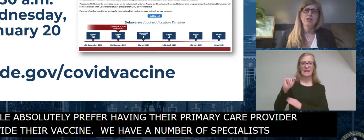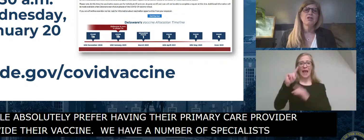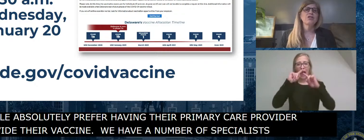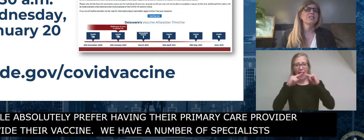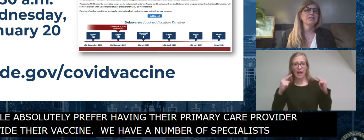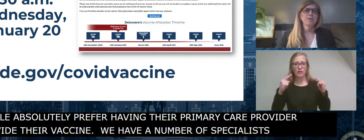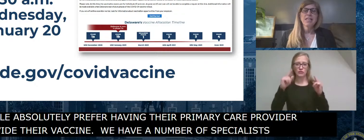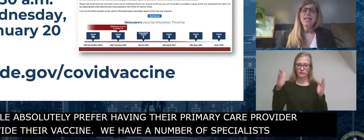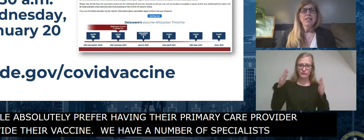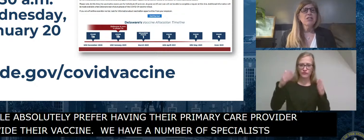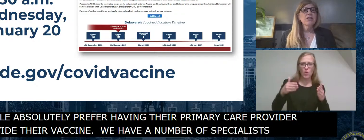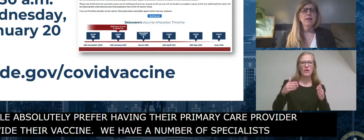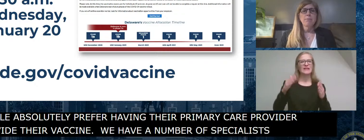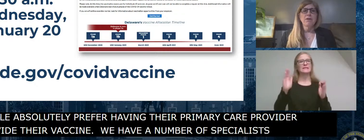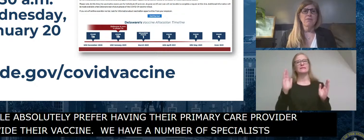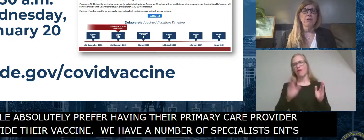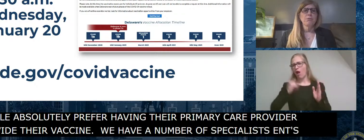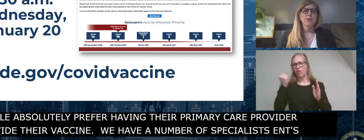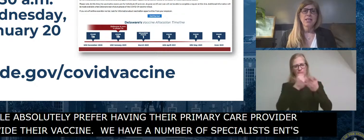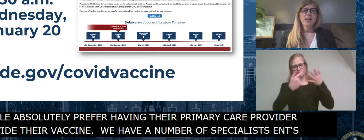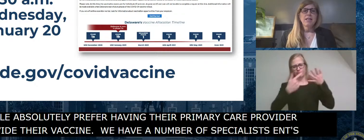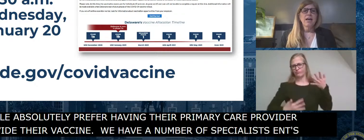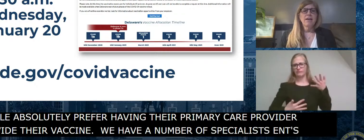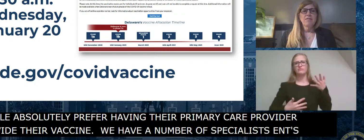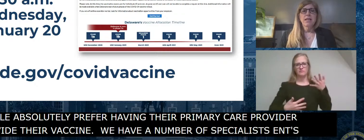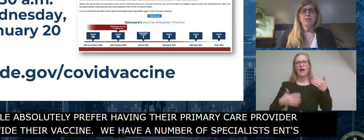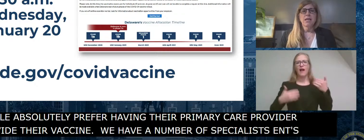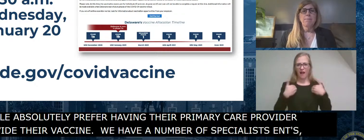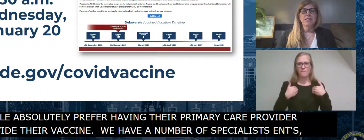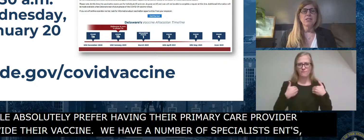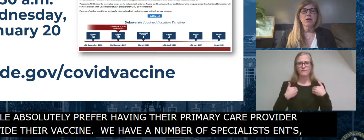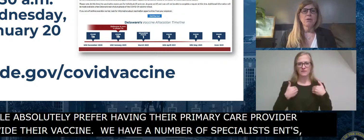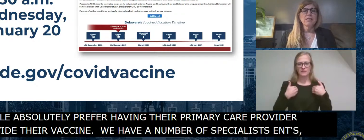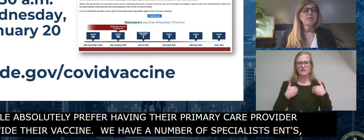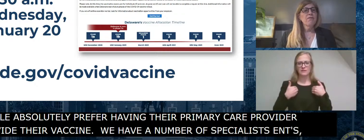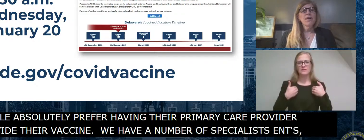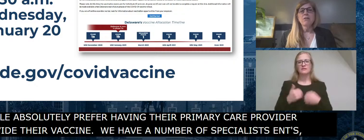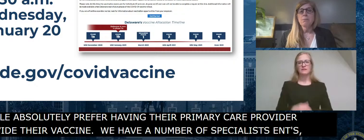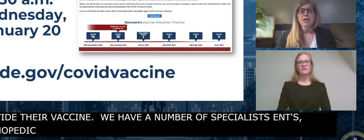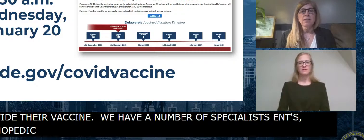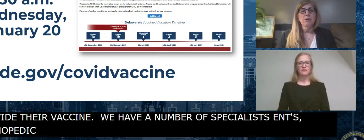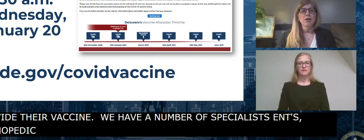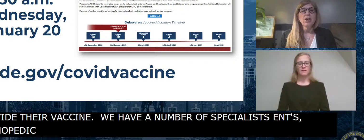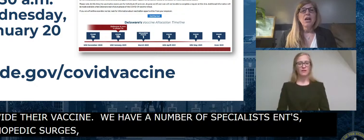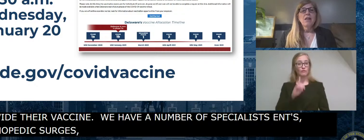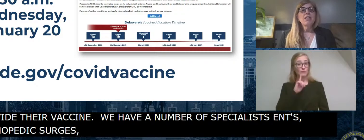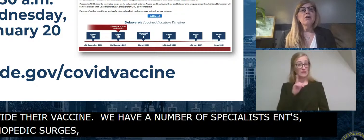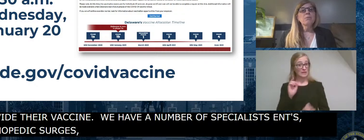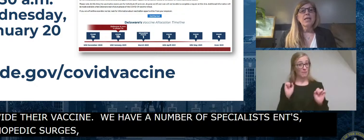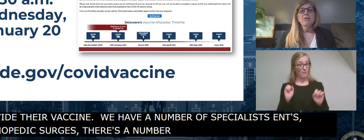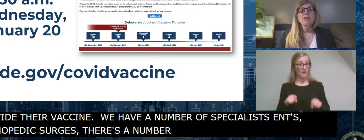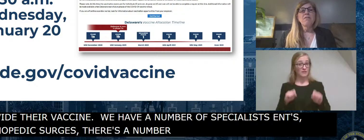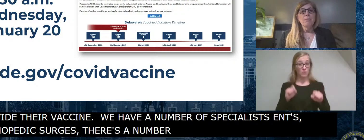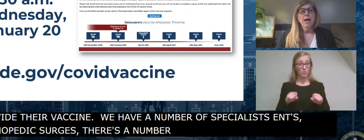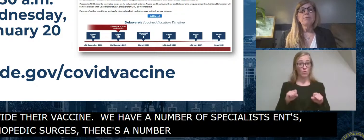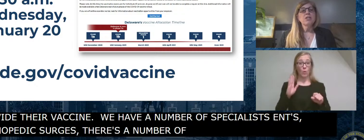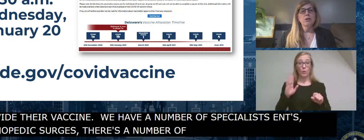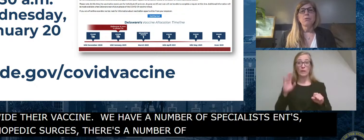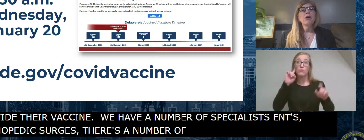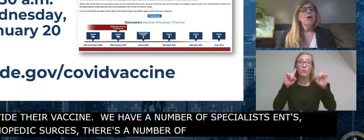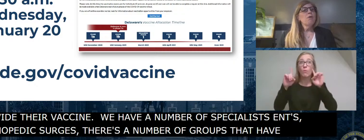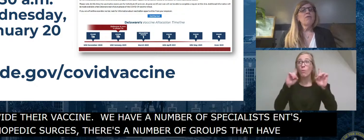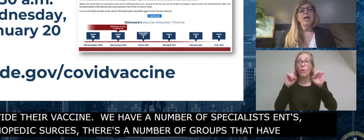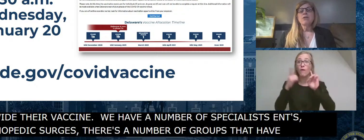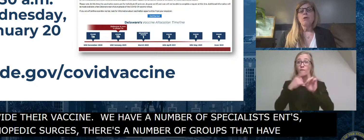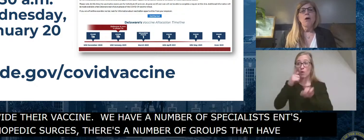orthopedic surgeons. I mean, there's a number of groups that have stepped up. And so it's very possible that you'll be hearing from them